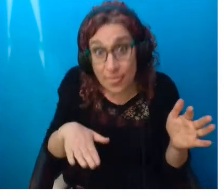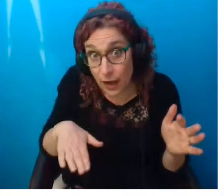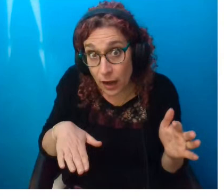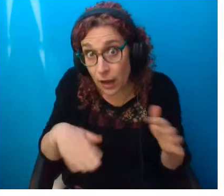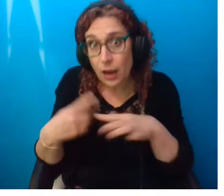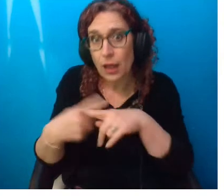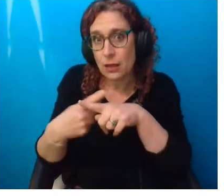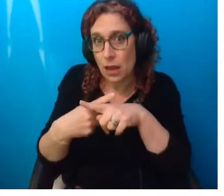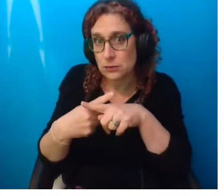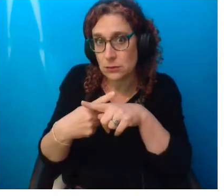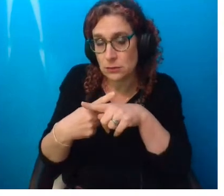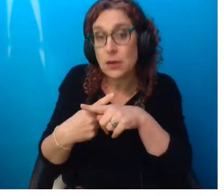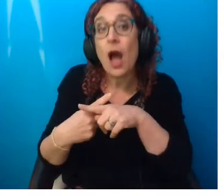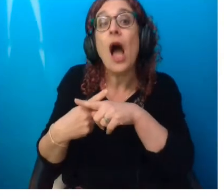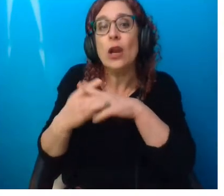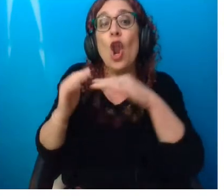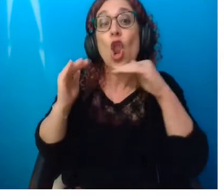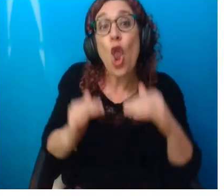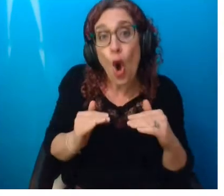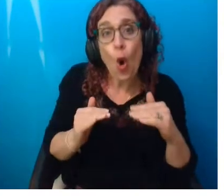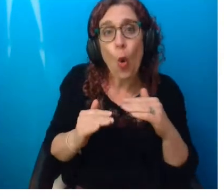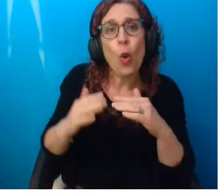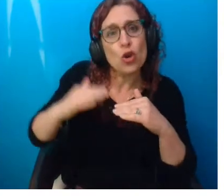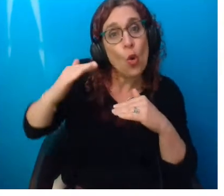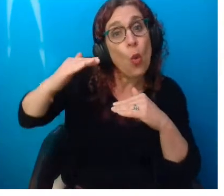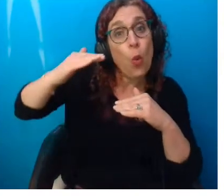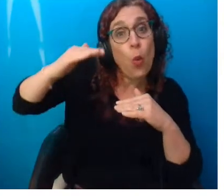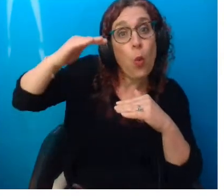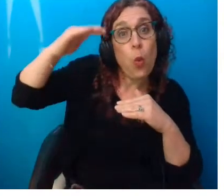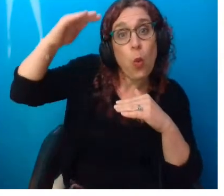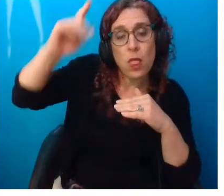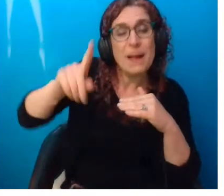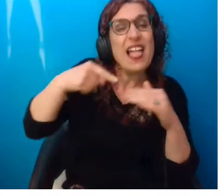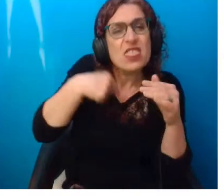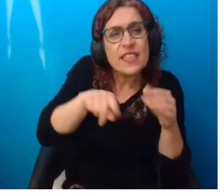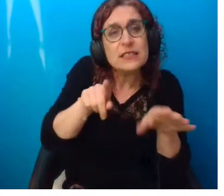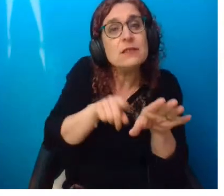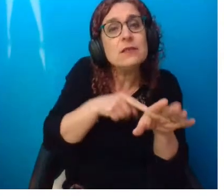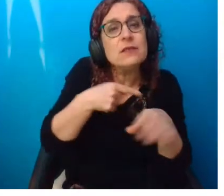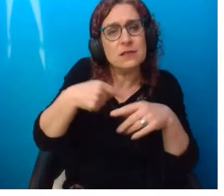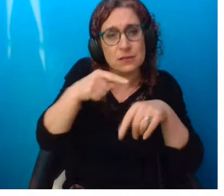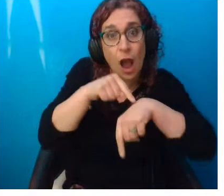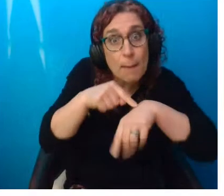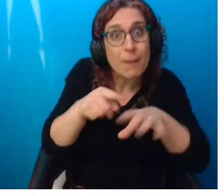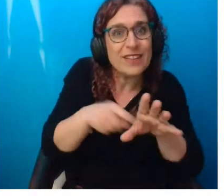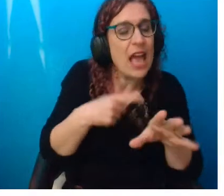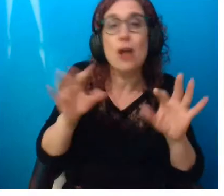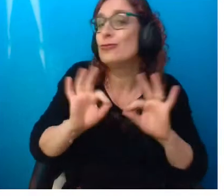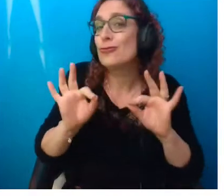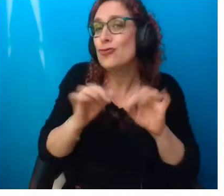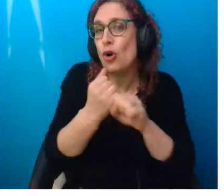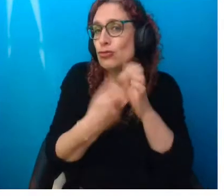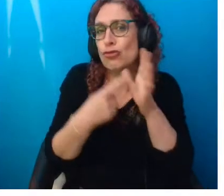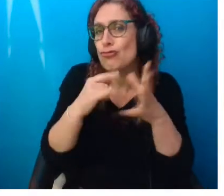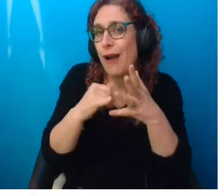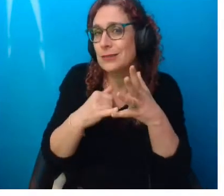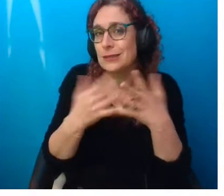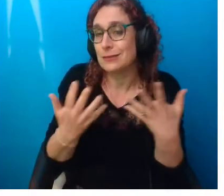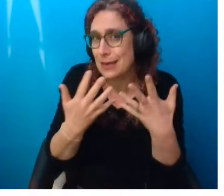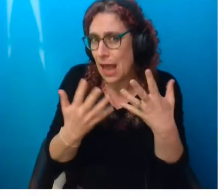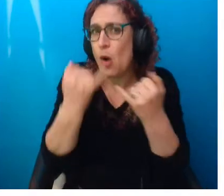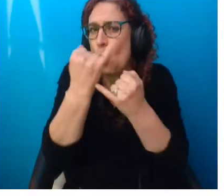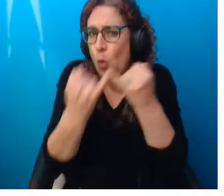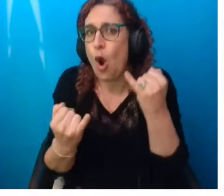then lower levels further north. At this time of the year, this is not grass pollen, but this is primarily birch pollen and other tree